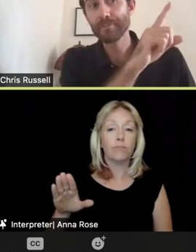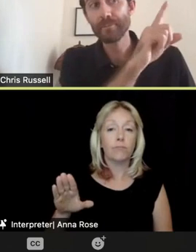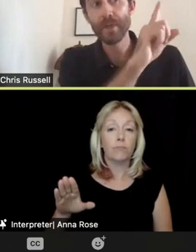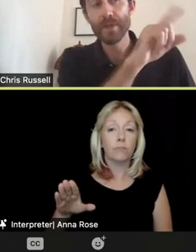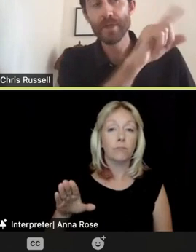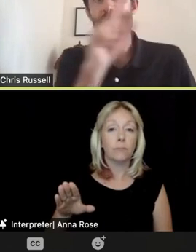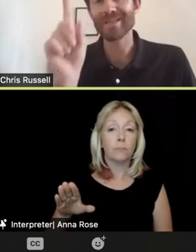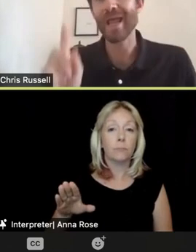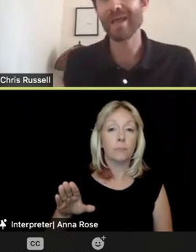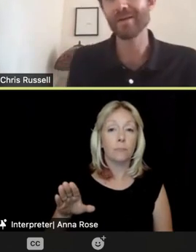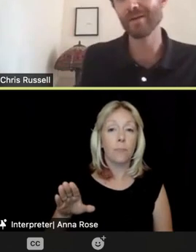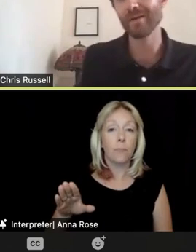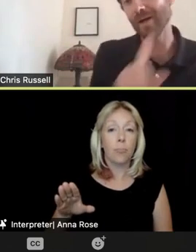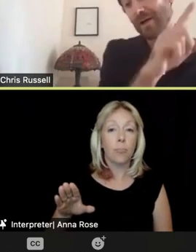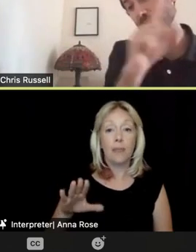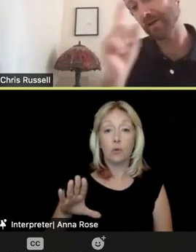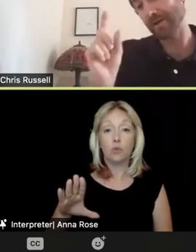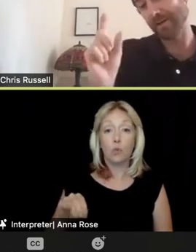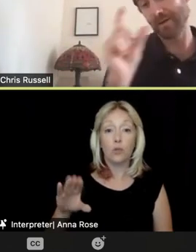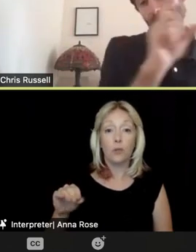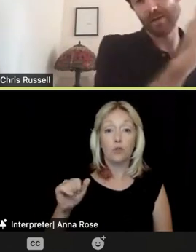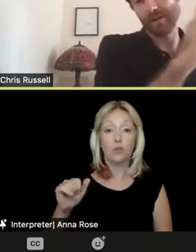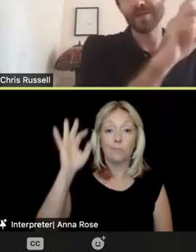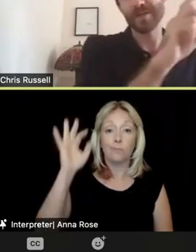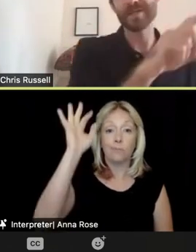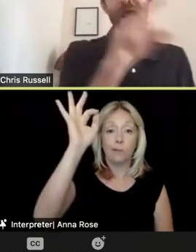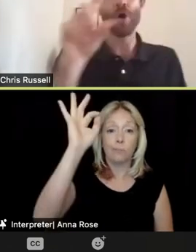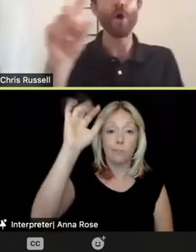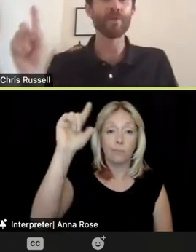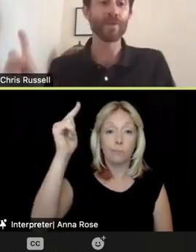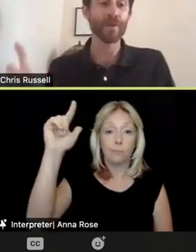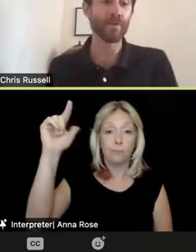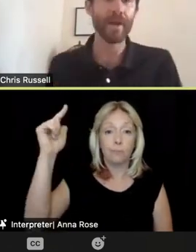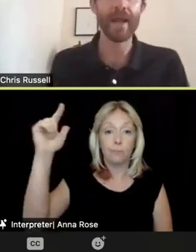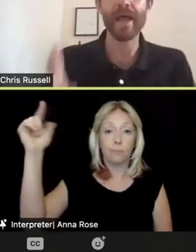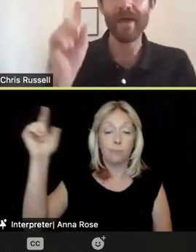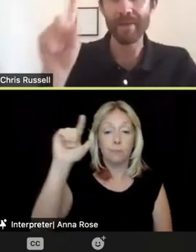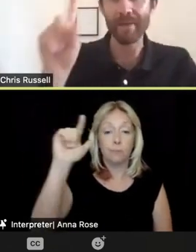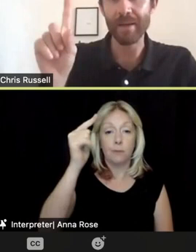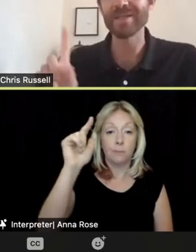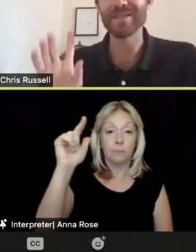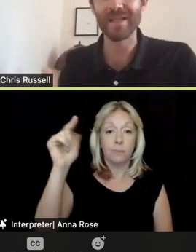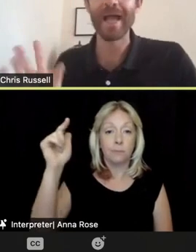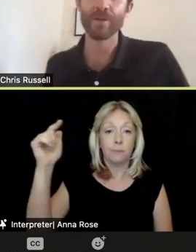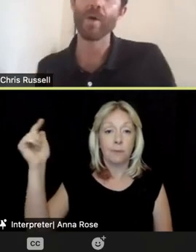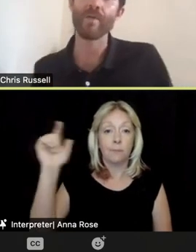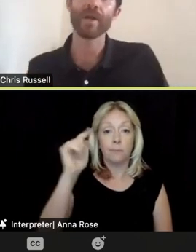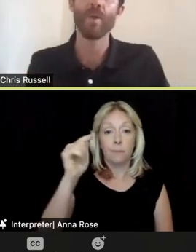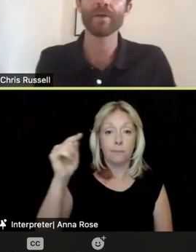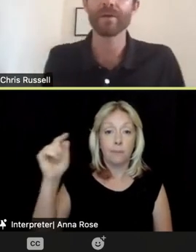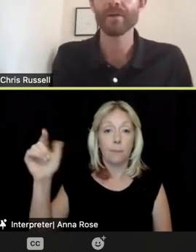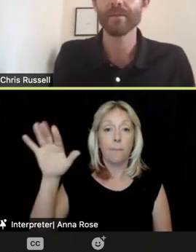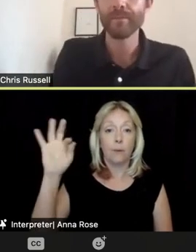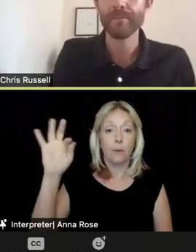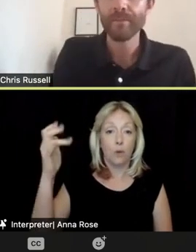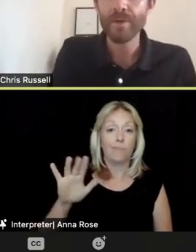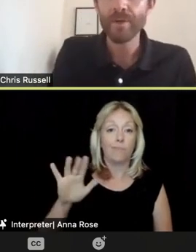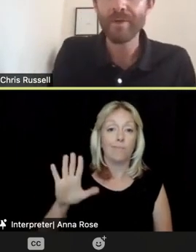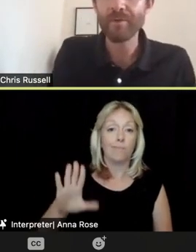to scan to scan over the array and then be able to select the one that he